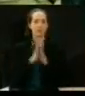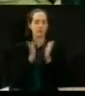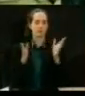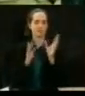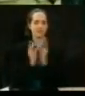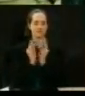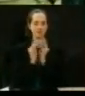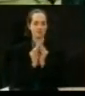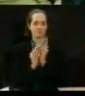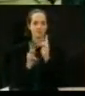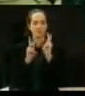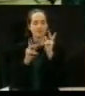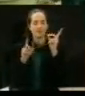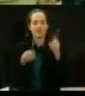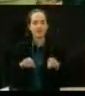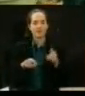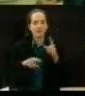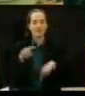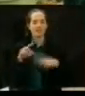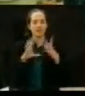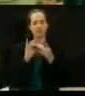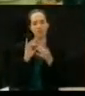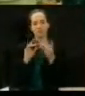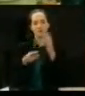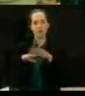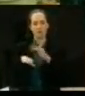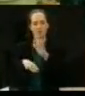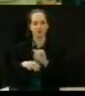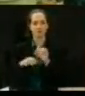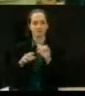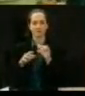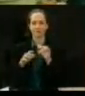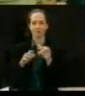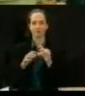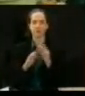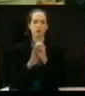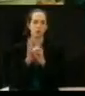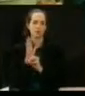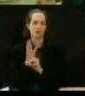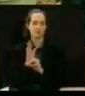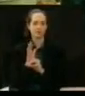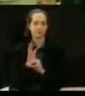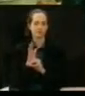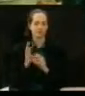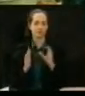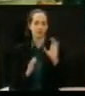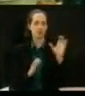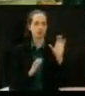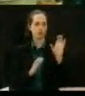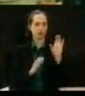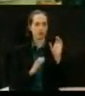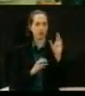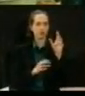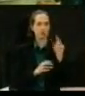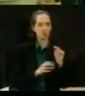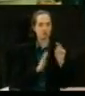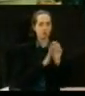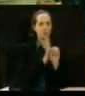regarding our concerns. In contrast, in Charlotte, North Carolina, they had 25 meetings for the